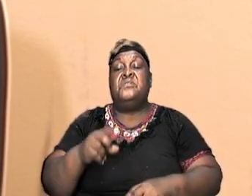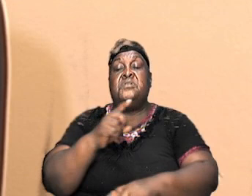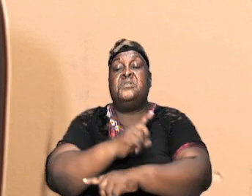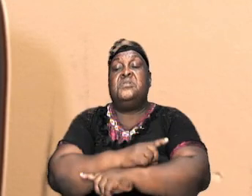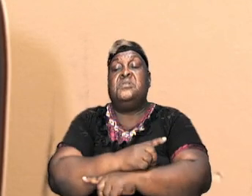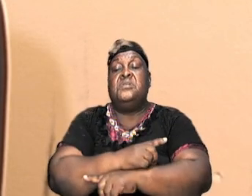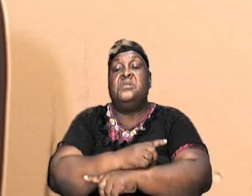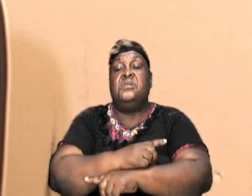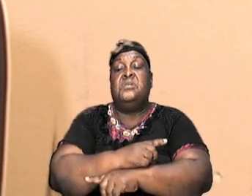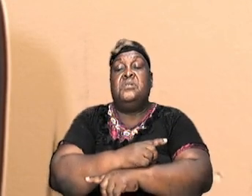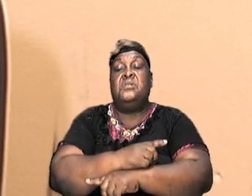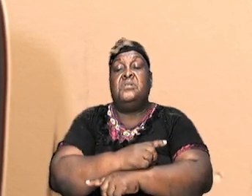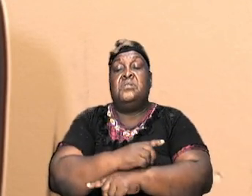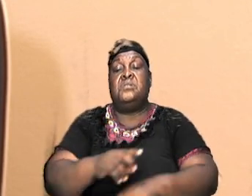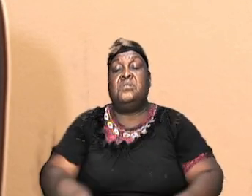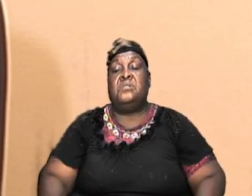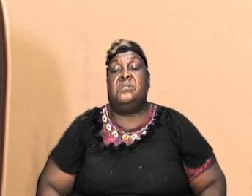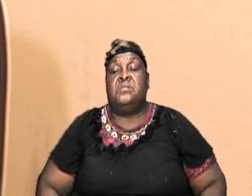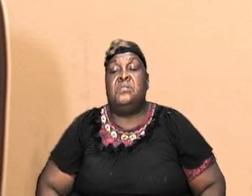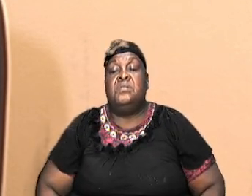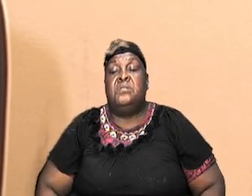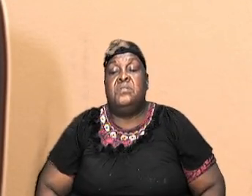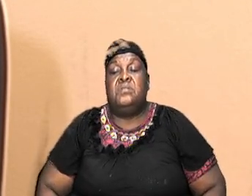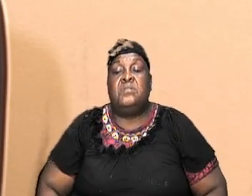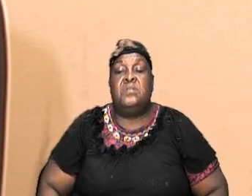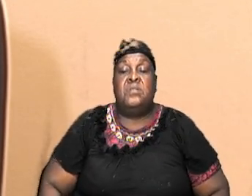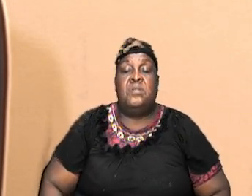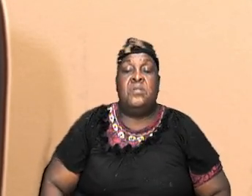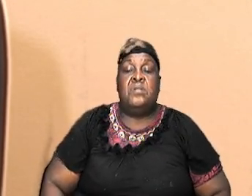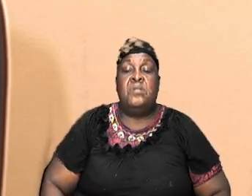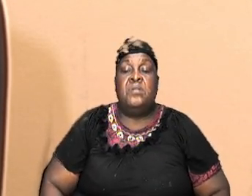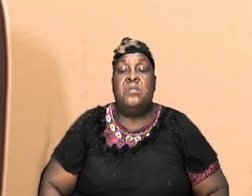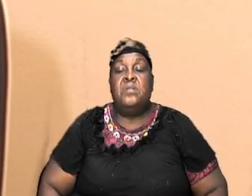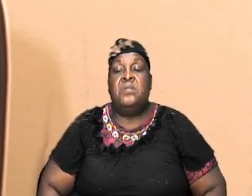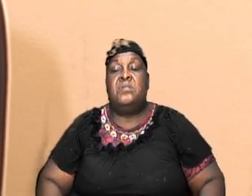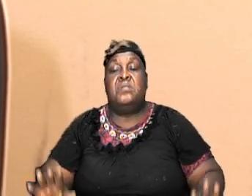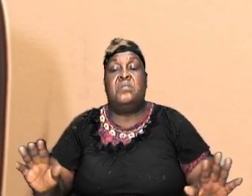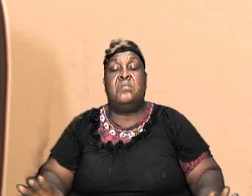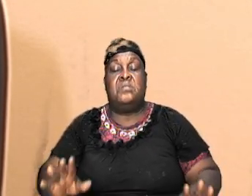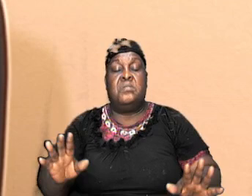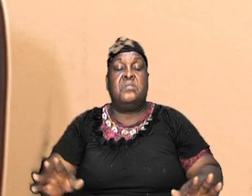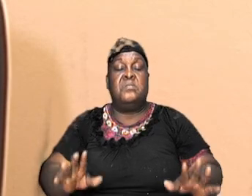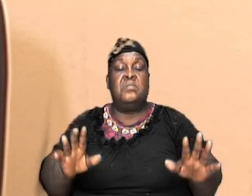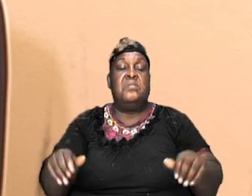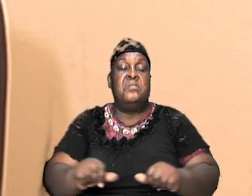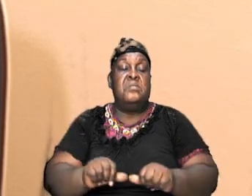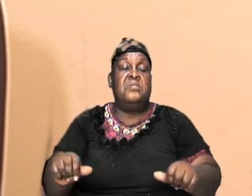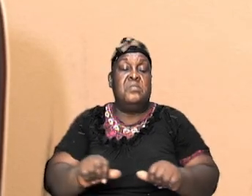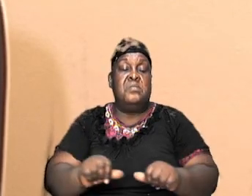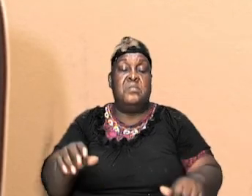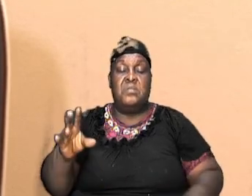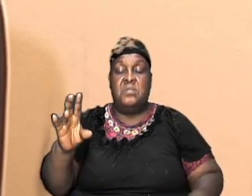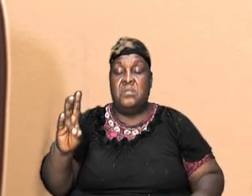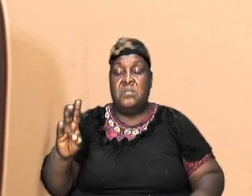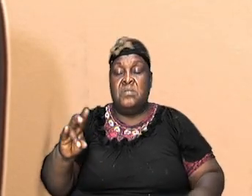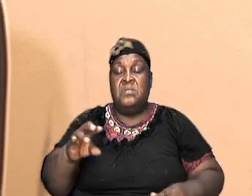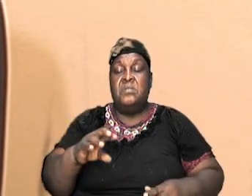day with us on Saturday. And then, of course, Sunday, August 7th, we are going to